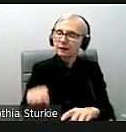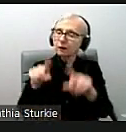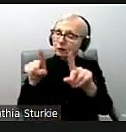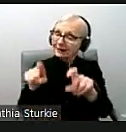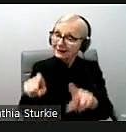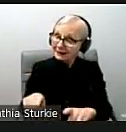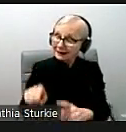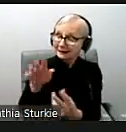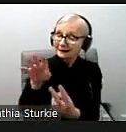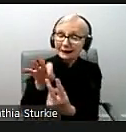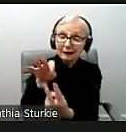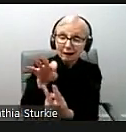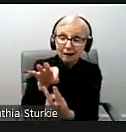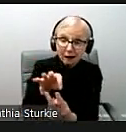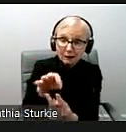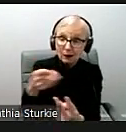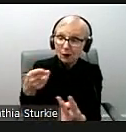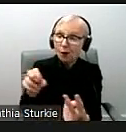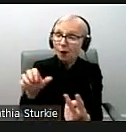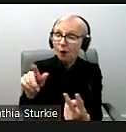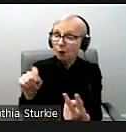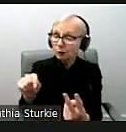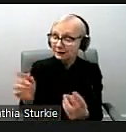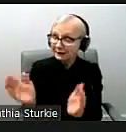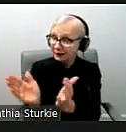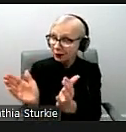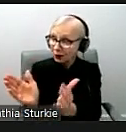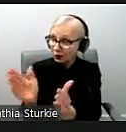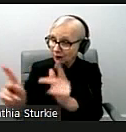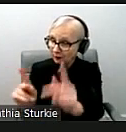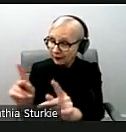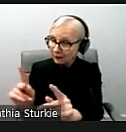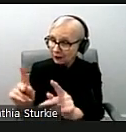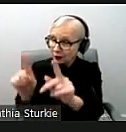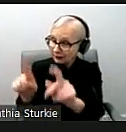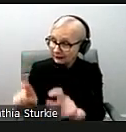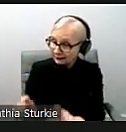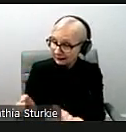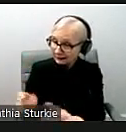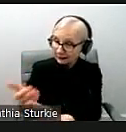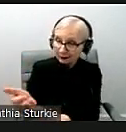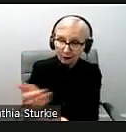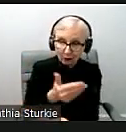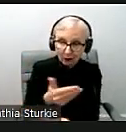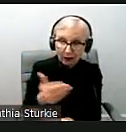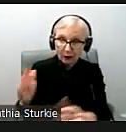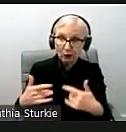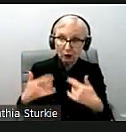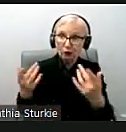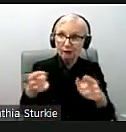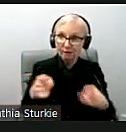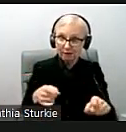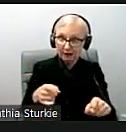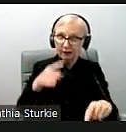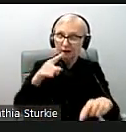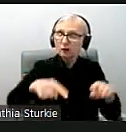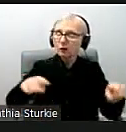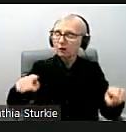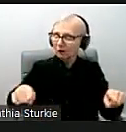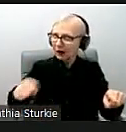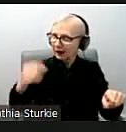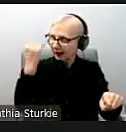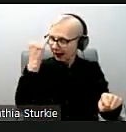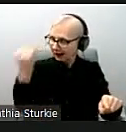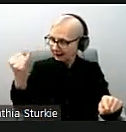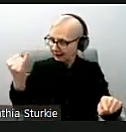options. So their hosts can encourage individuals to be tested prior to an event. So I think there are a variety of strategies that people can